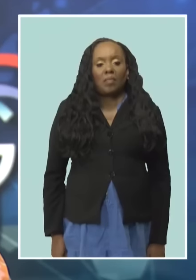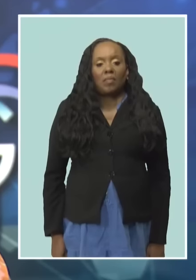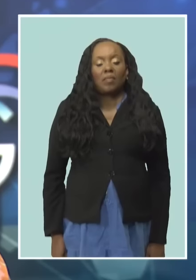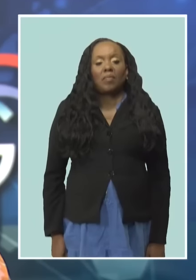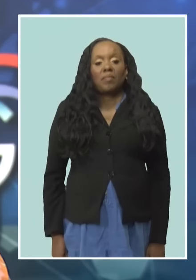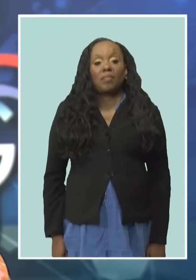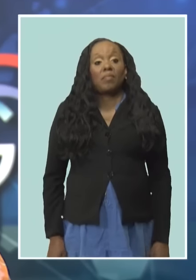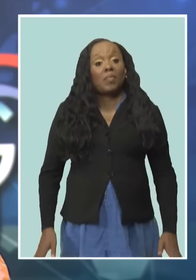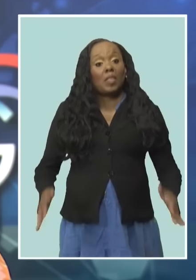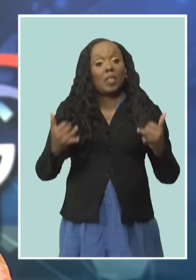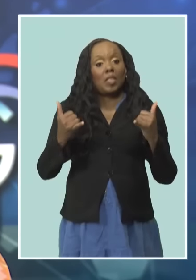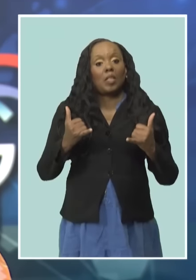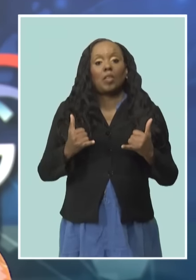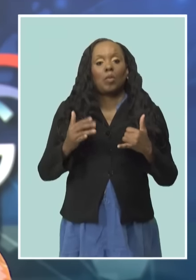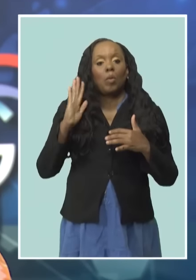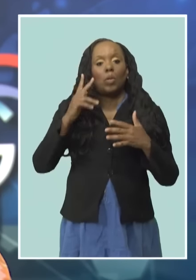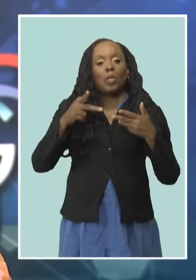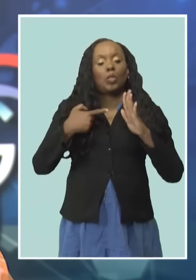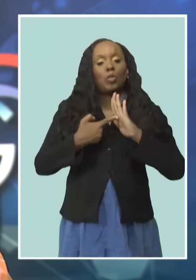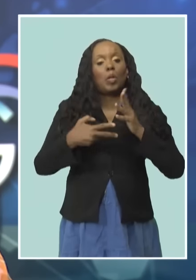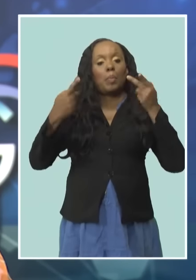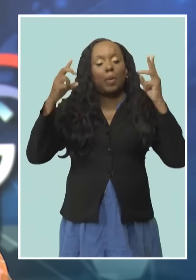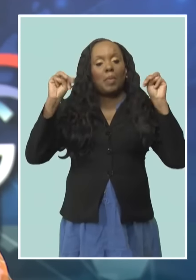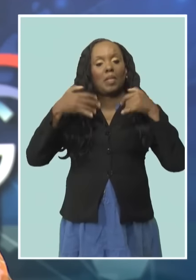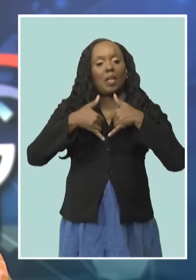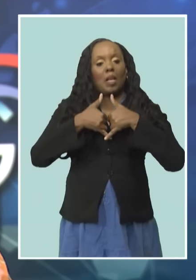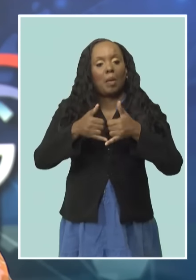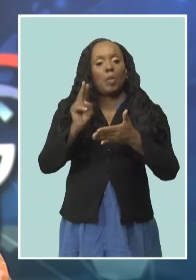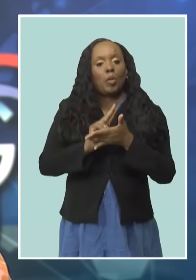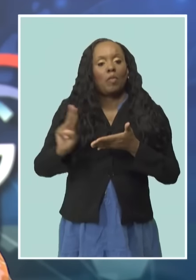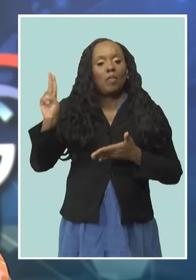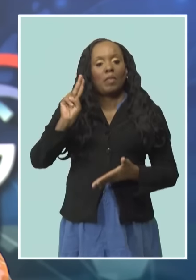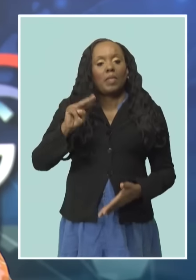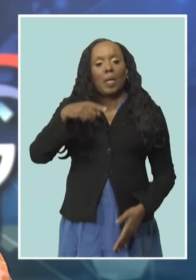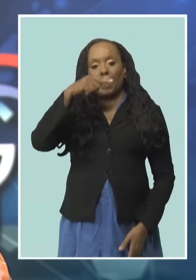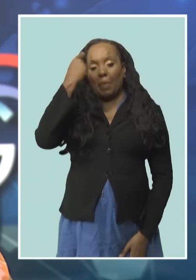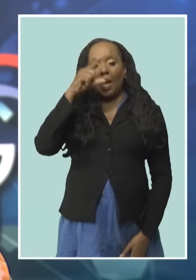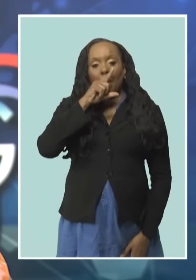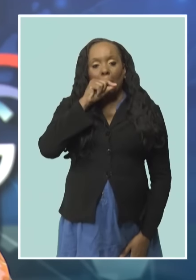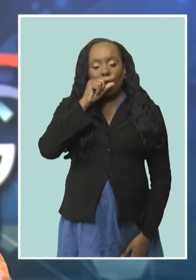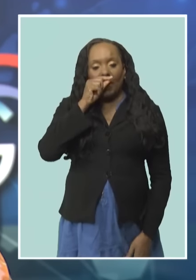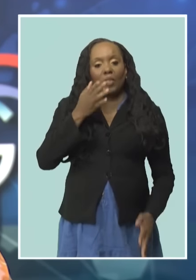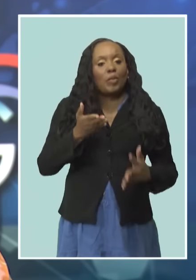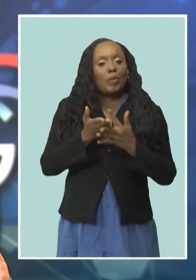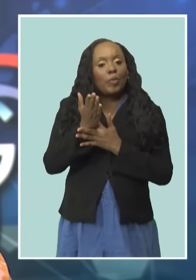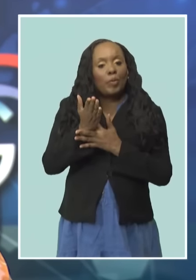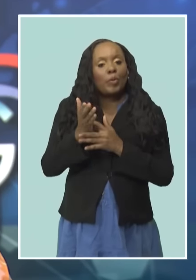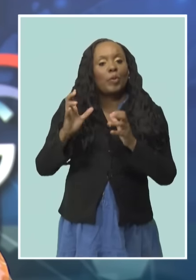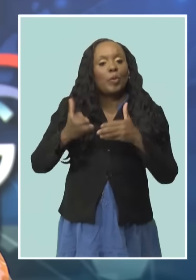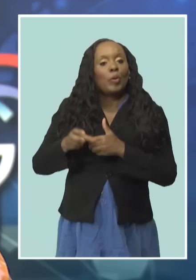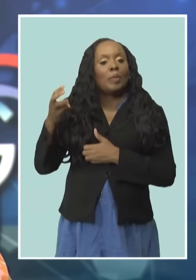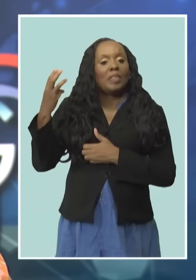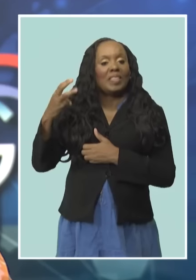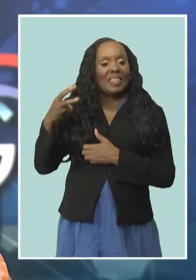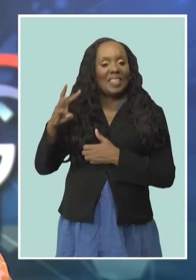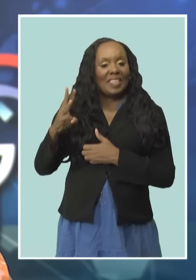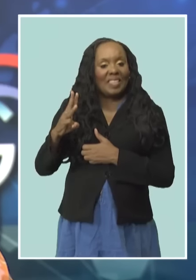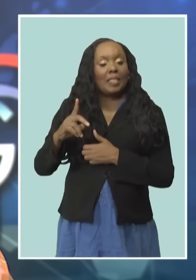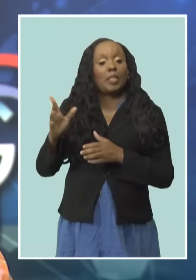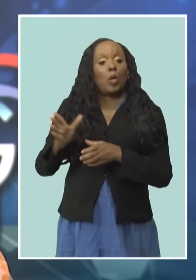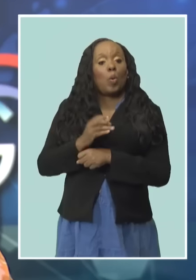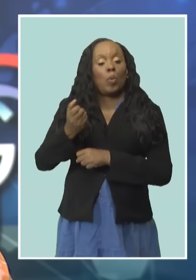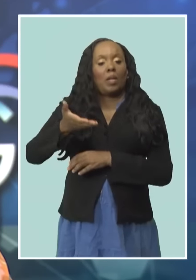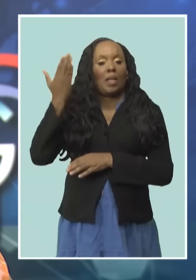As promised, we have more from the Prime Minister's Cup. UWI Blackbirds are into the round of 16 after a comfortable win over Lodge Road last